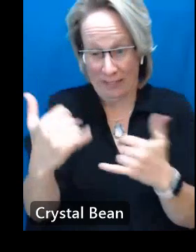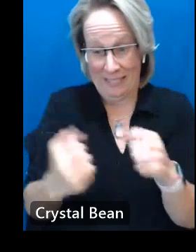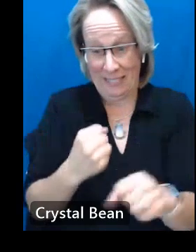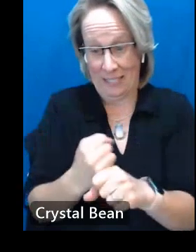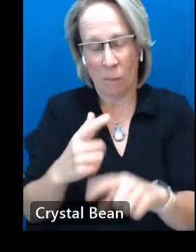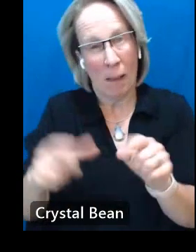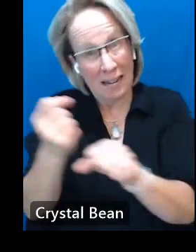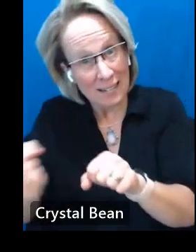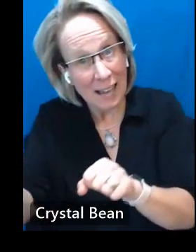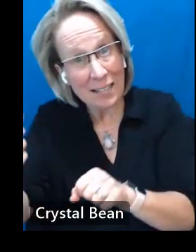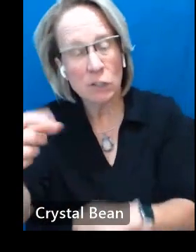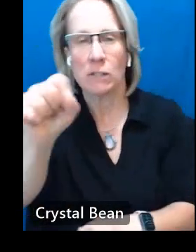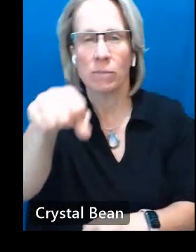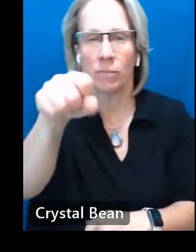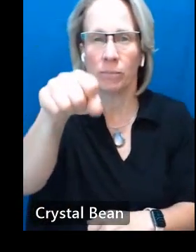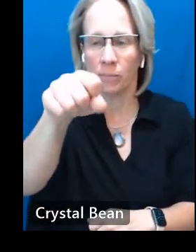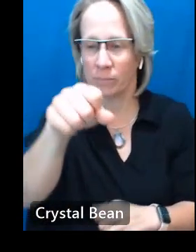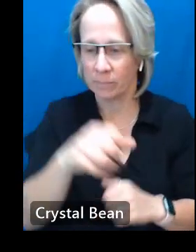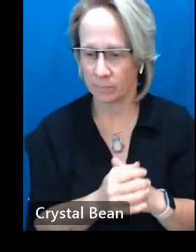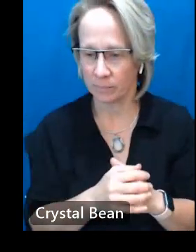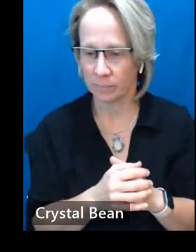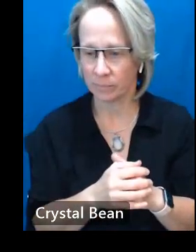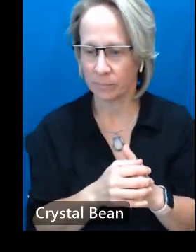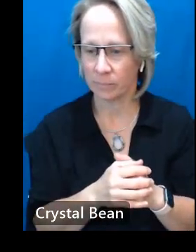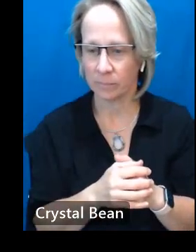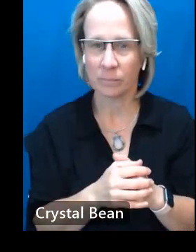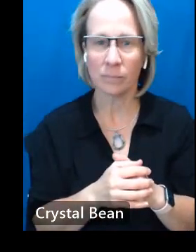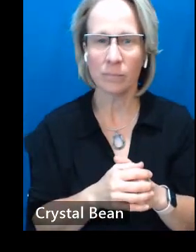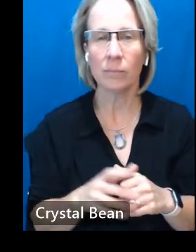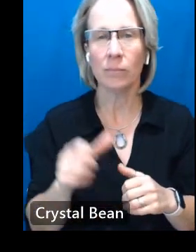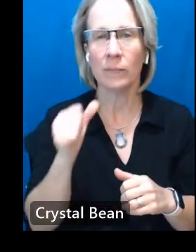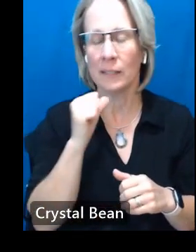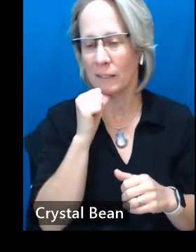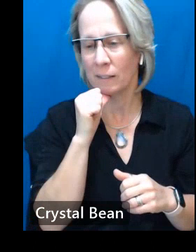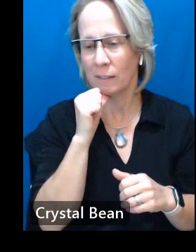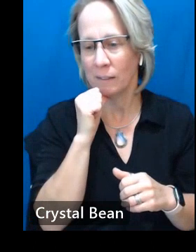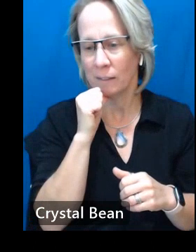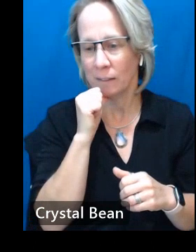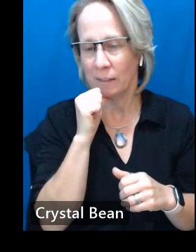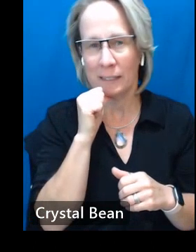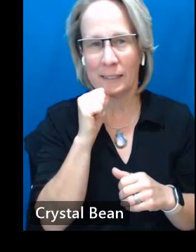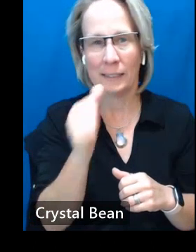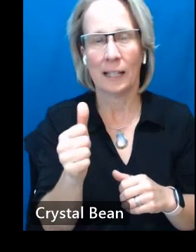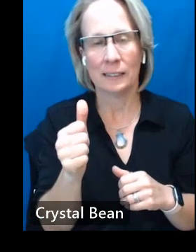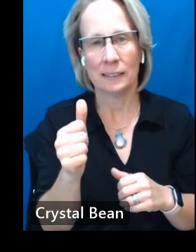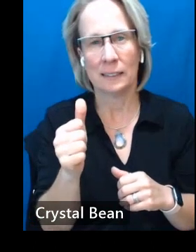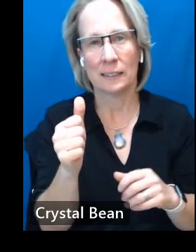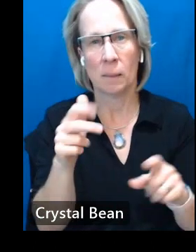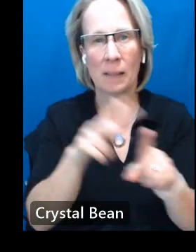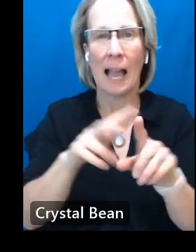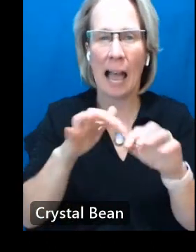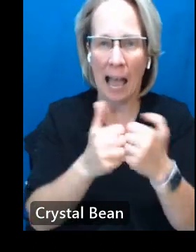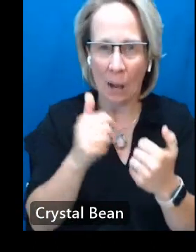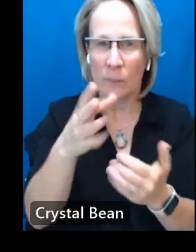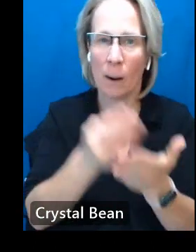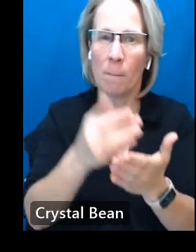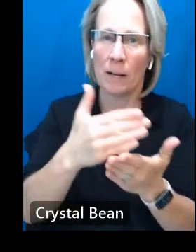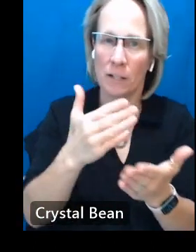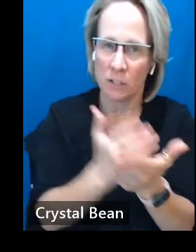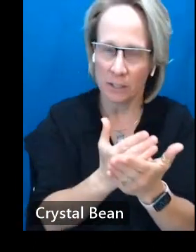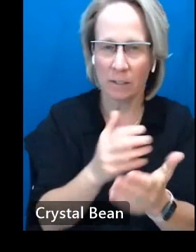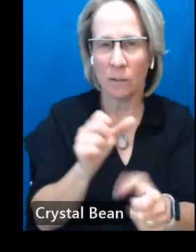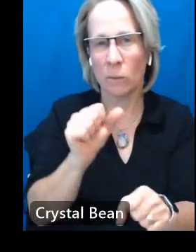It does not apply to a few select agencies just because of how their budgets work and the timing of them